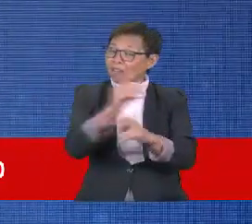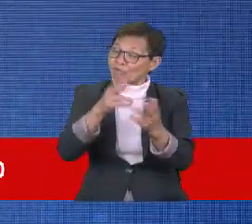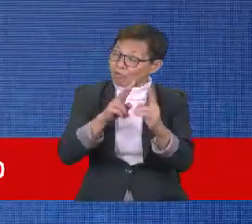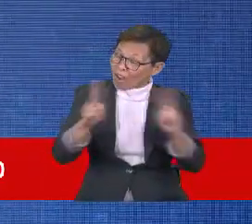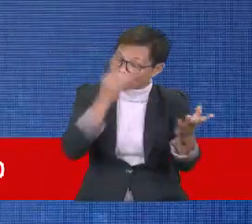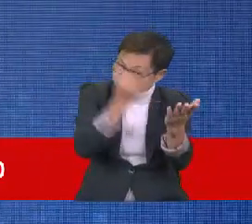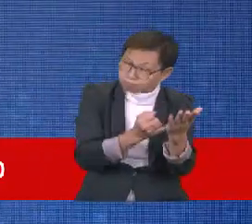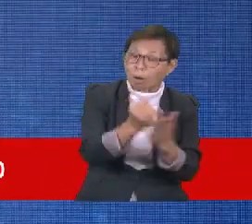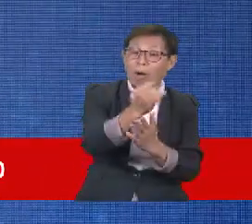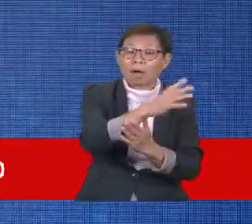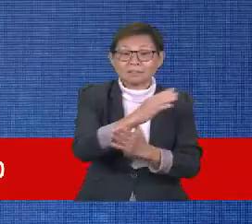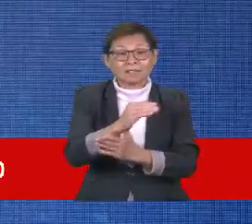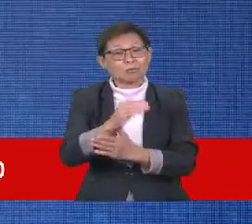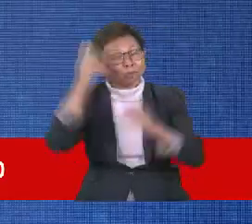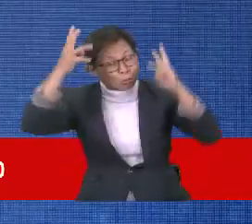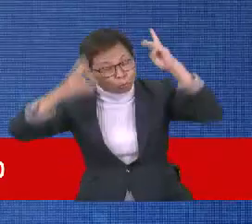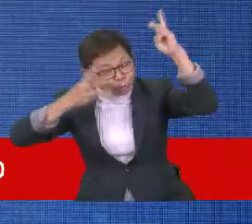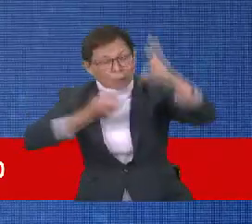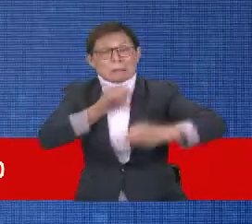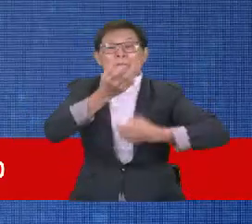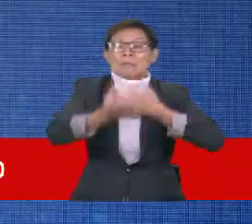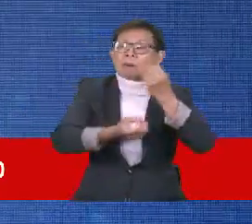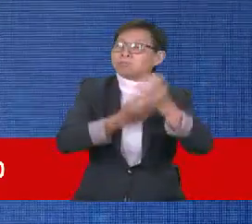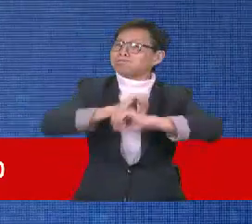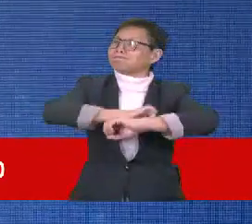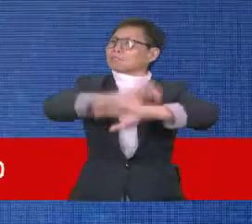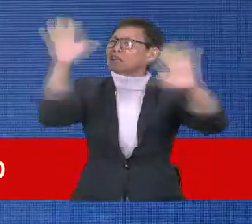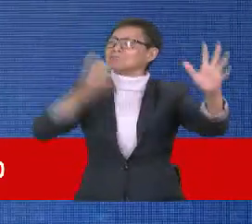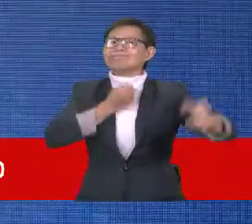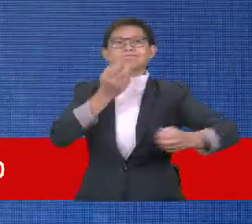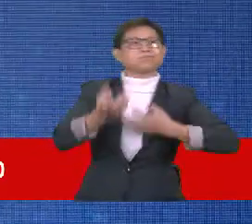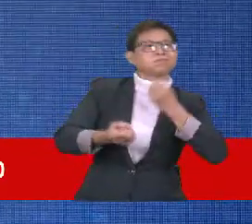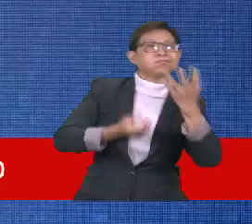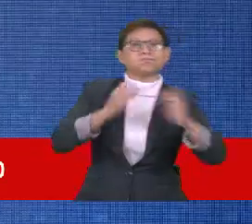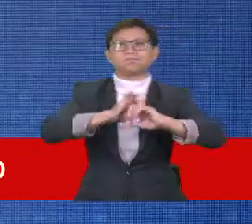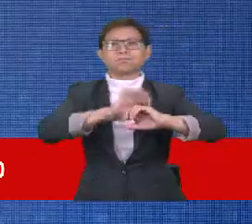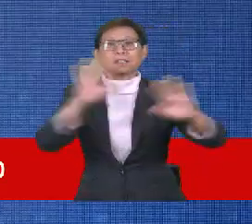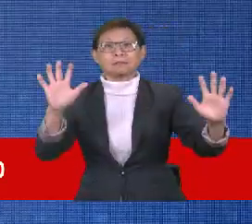and some of the concerns are expressed very clearly,